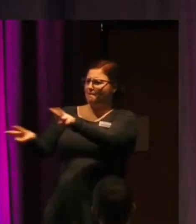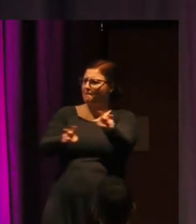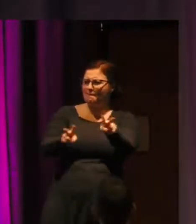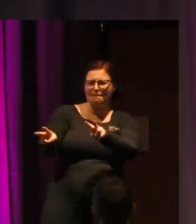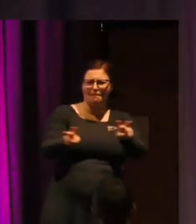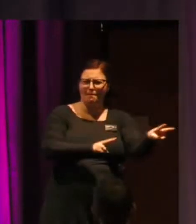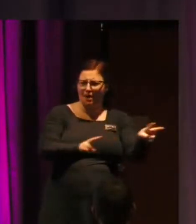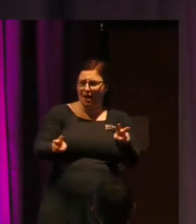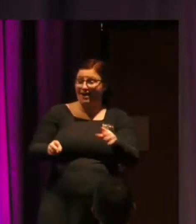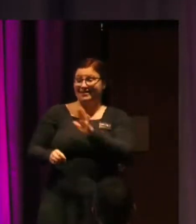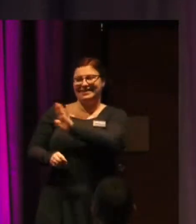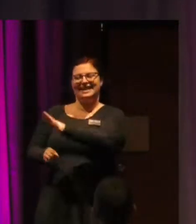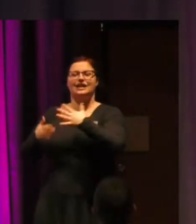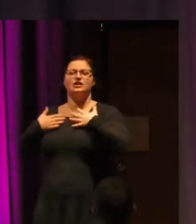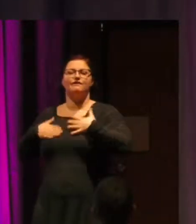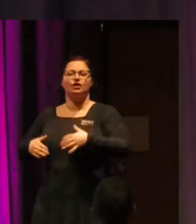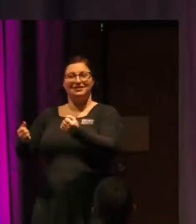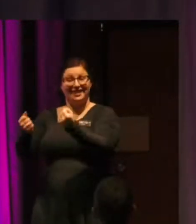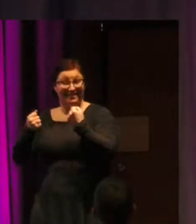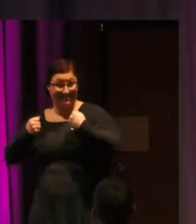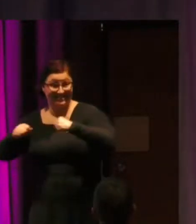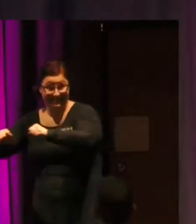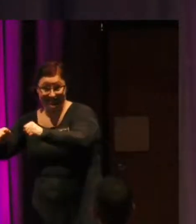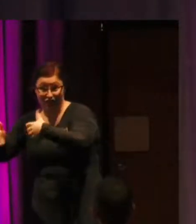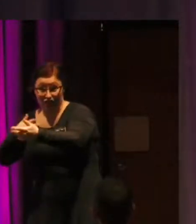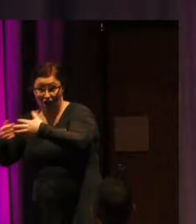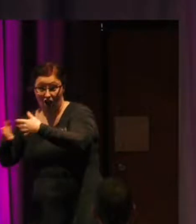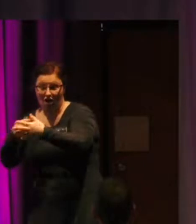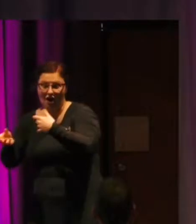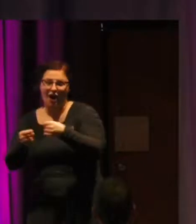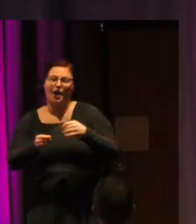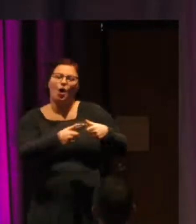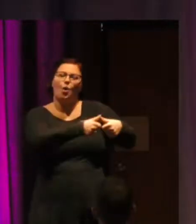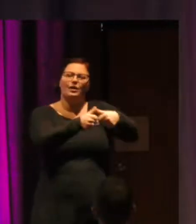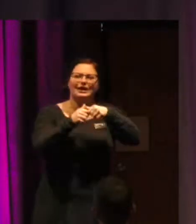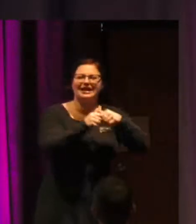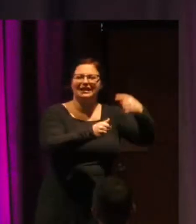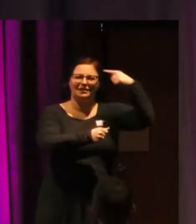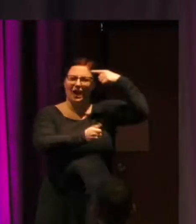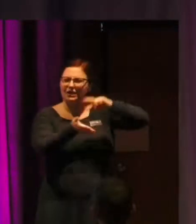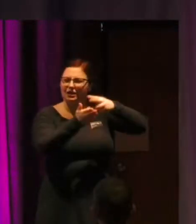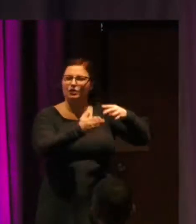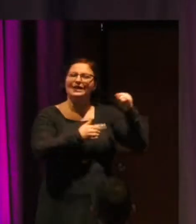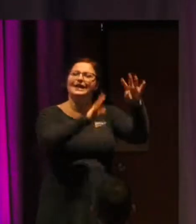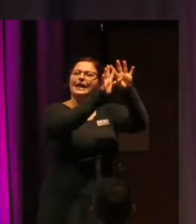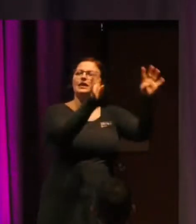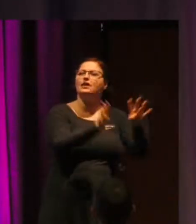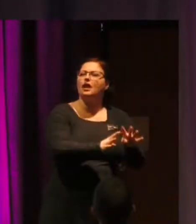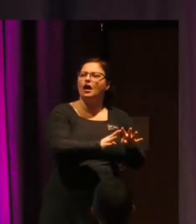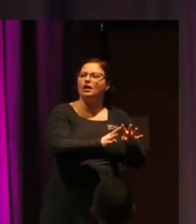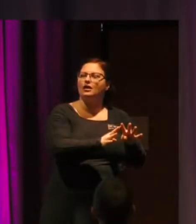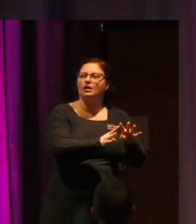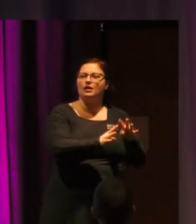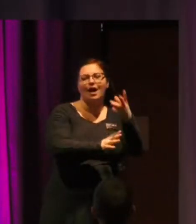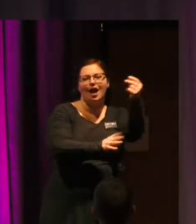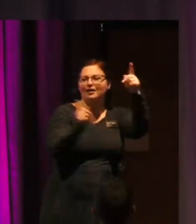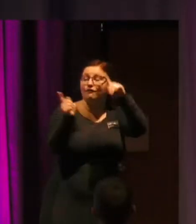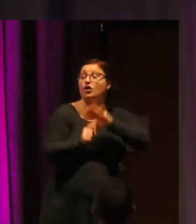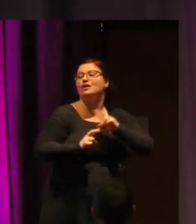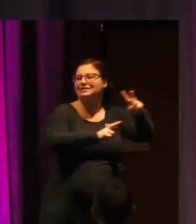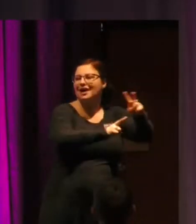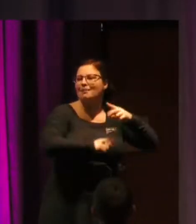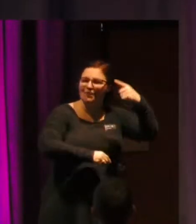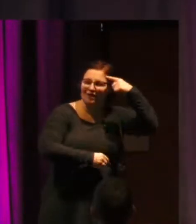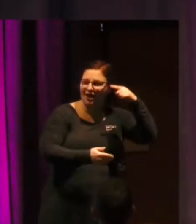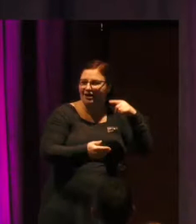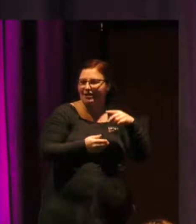their physical action, they are organizing and strategizing online with other people who have the same opinions.